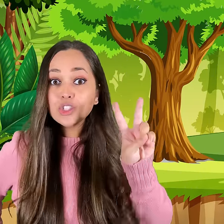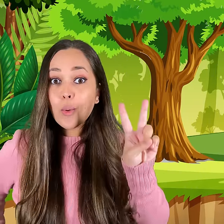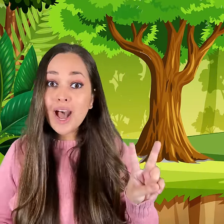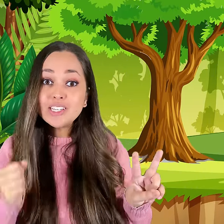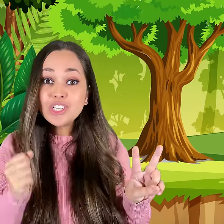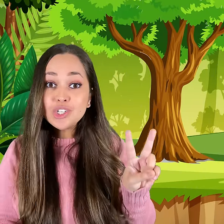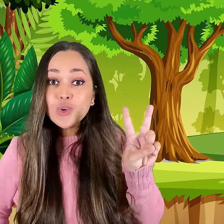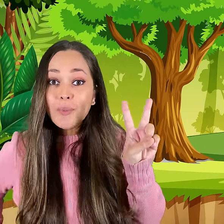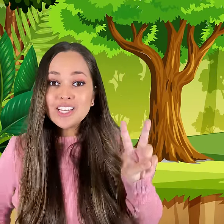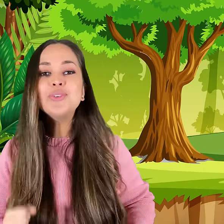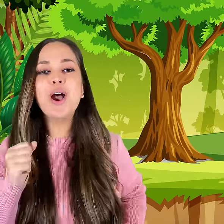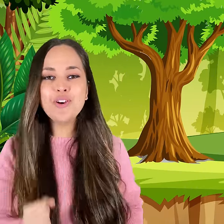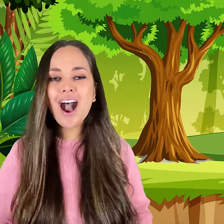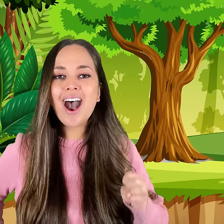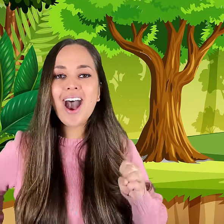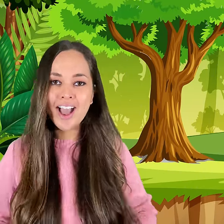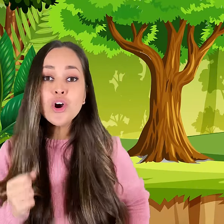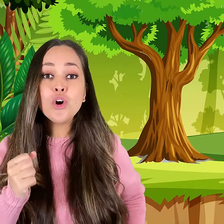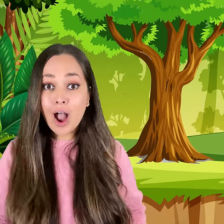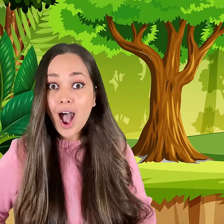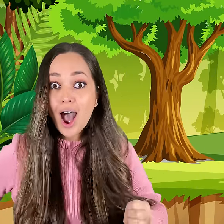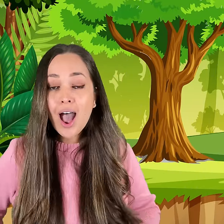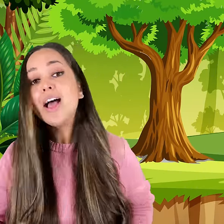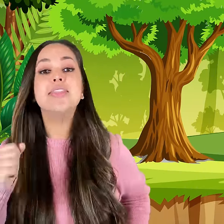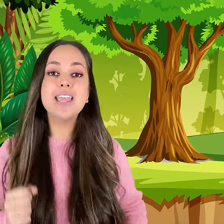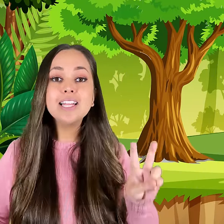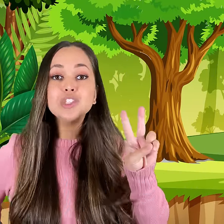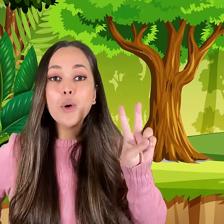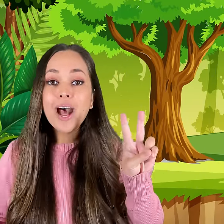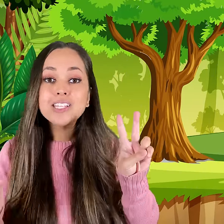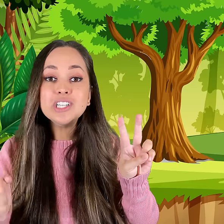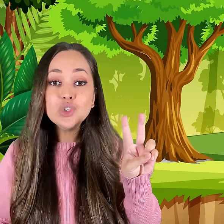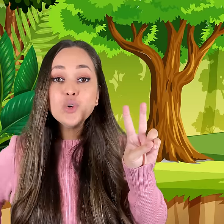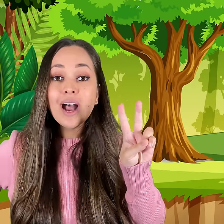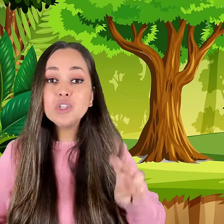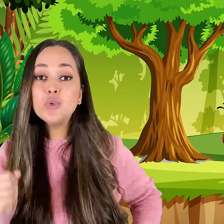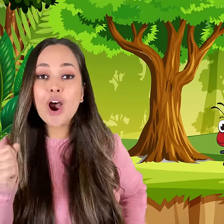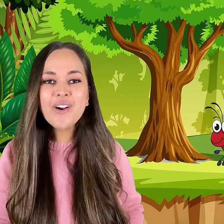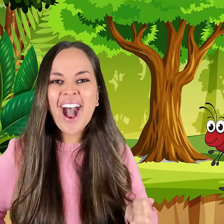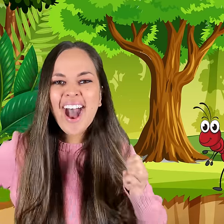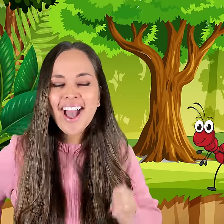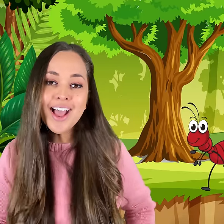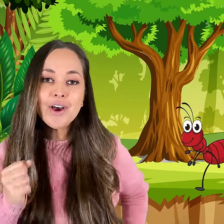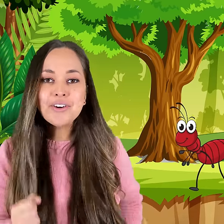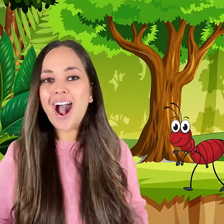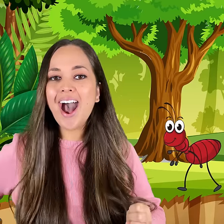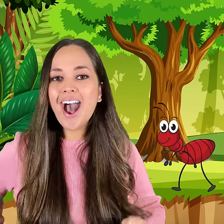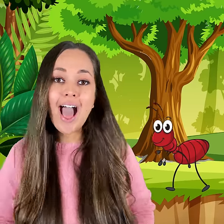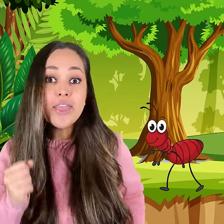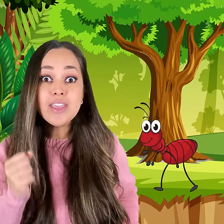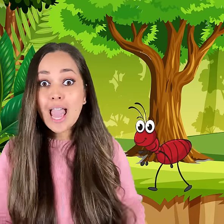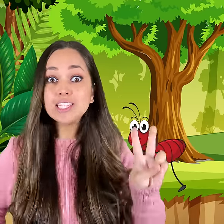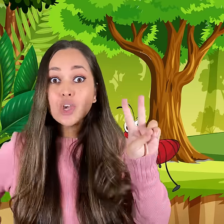The ants go marching two by two, hurrah, hurrah. The ants go marching two by two, hurrah,